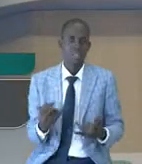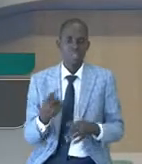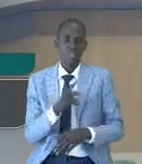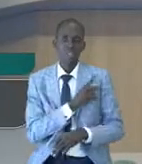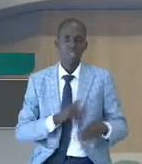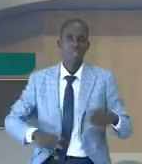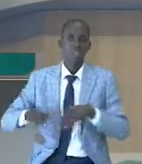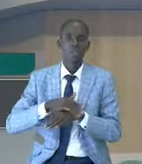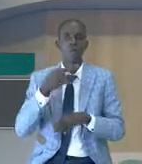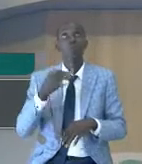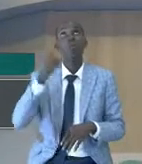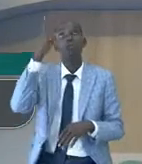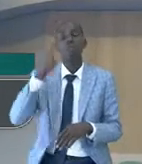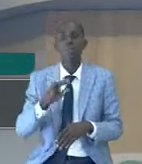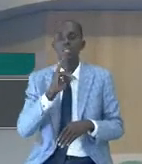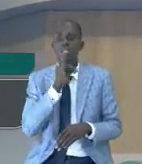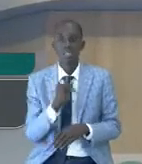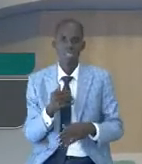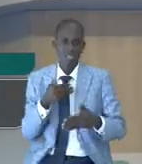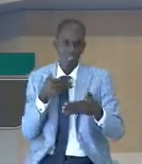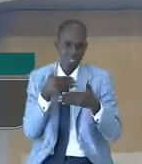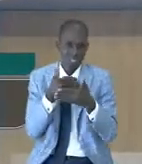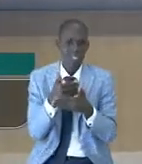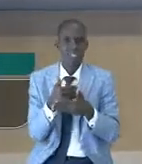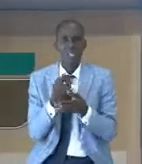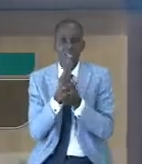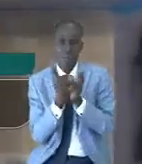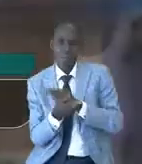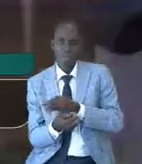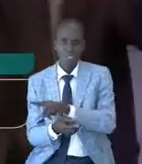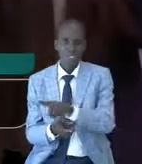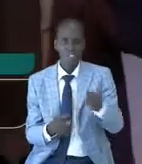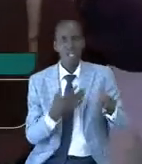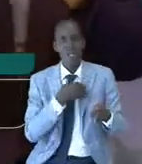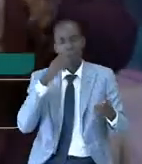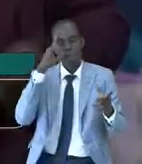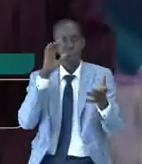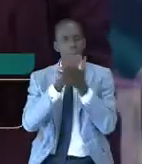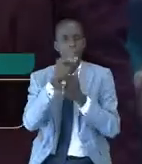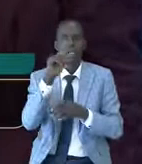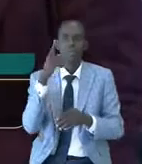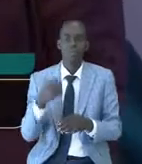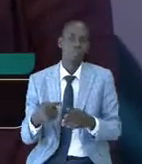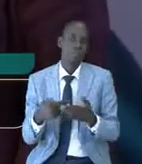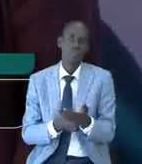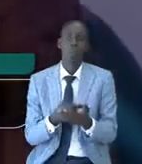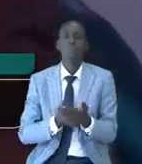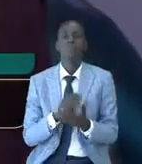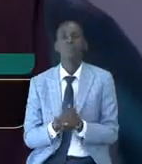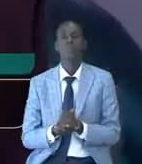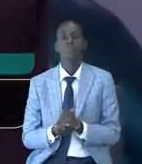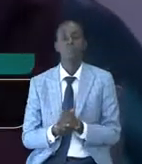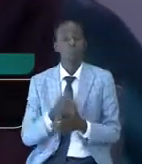at hand. Repent ye and believe the gospel. Believe the gospel. You